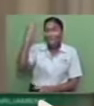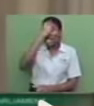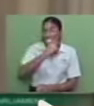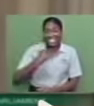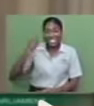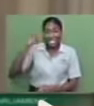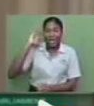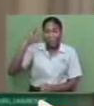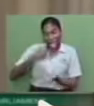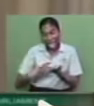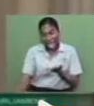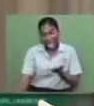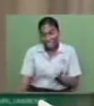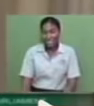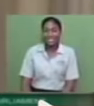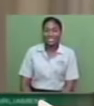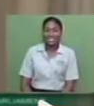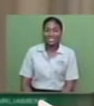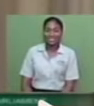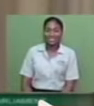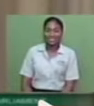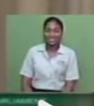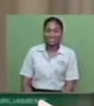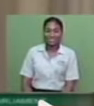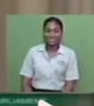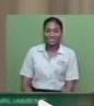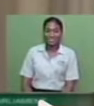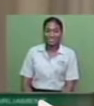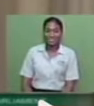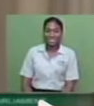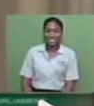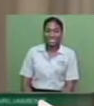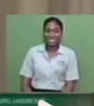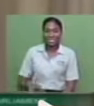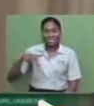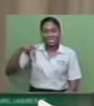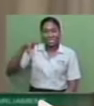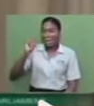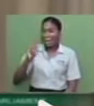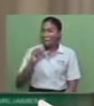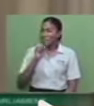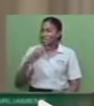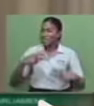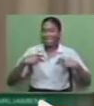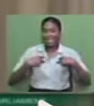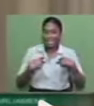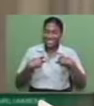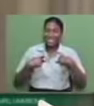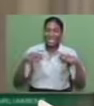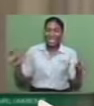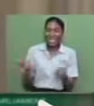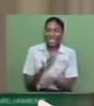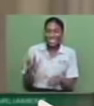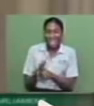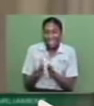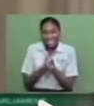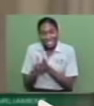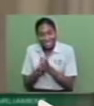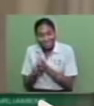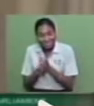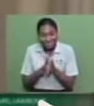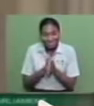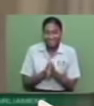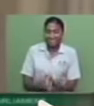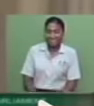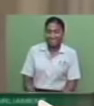attitude ingrained in them. They simply don't have the will or desire to improve agriculture. The fact is, quite the opposite.